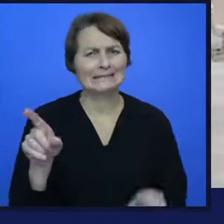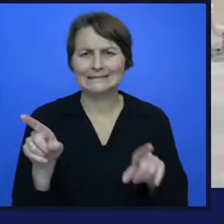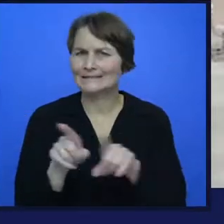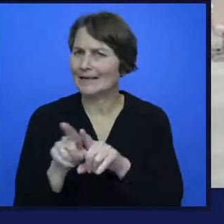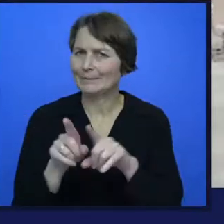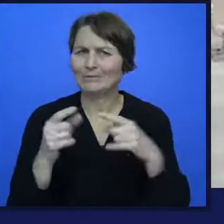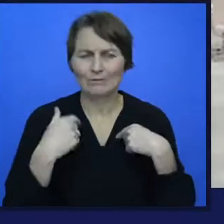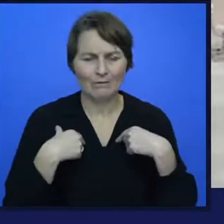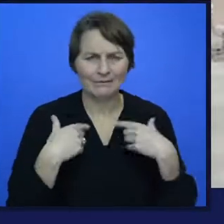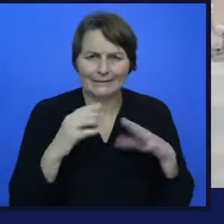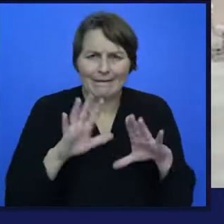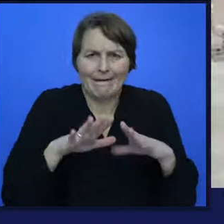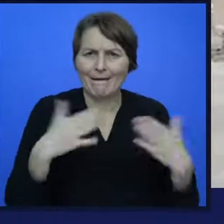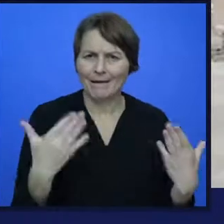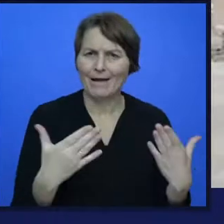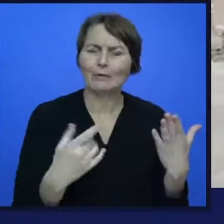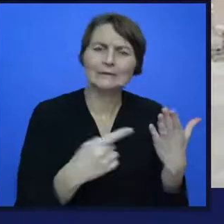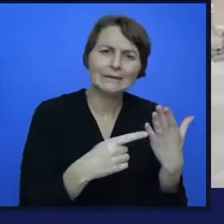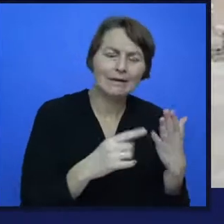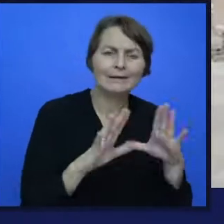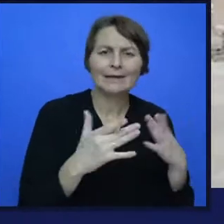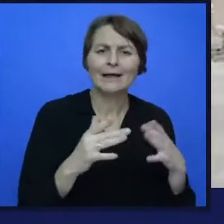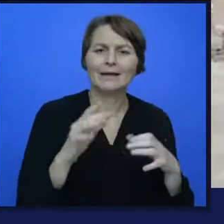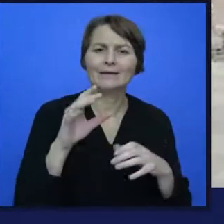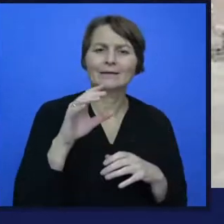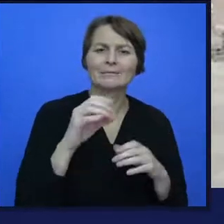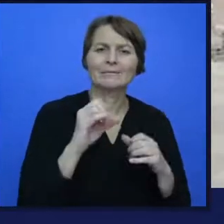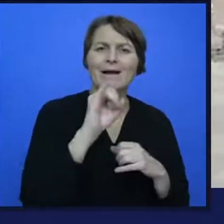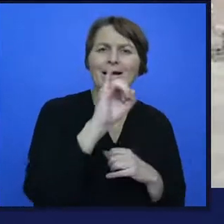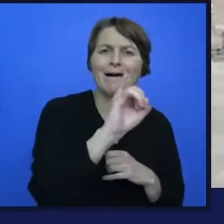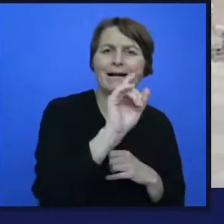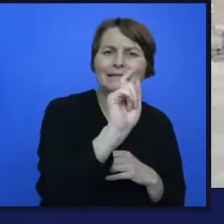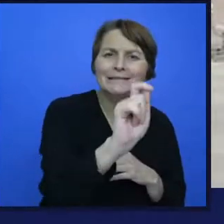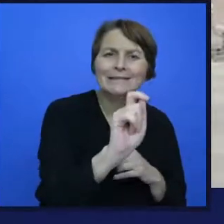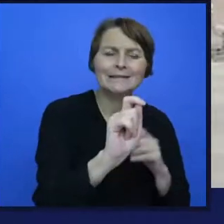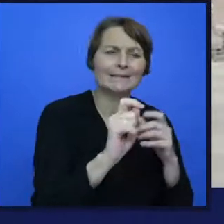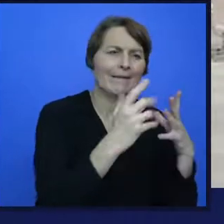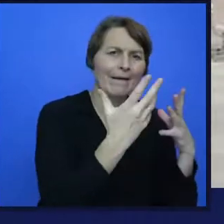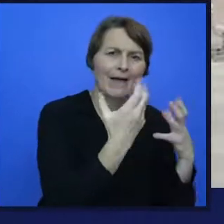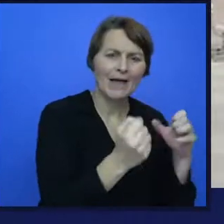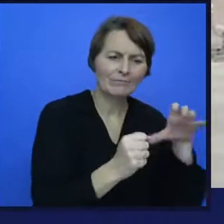IoT devices, the cloud infrastructure has been there for a while, but the whole